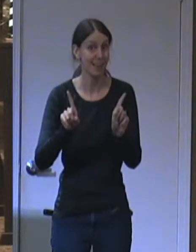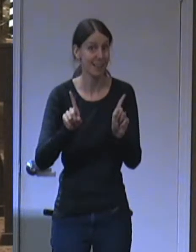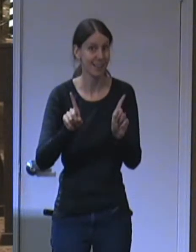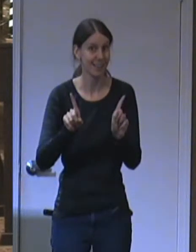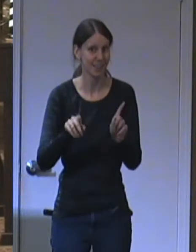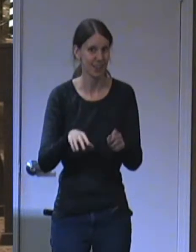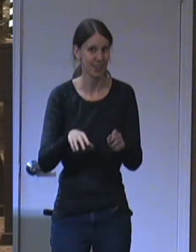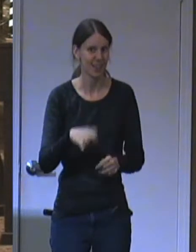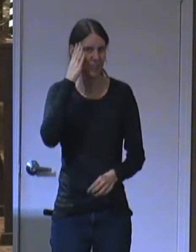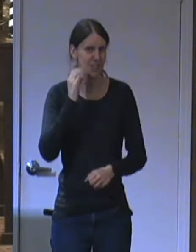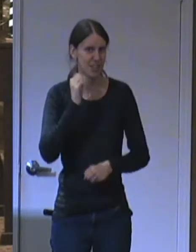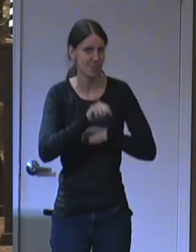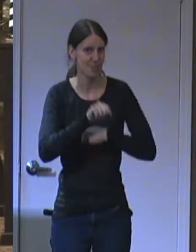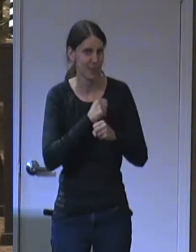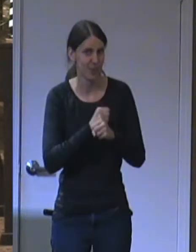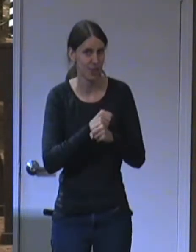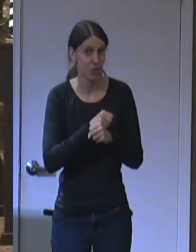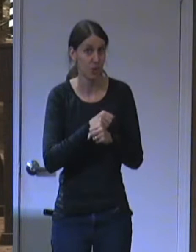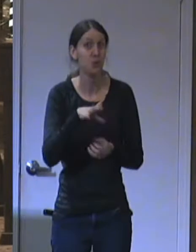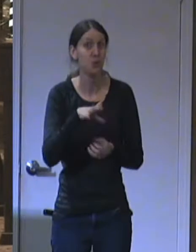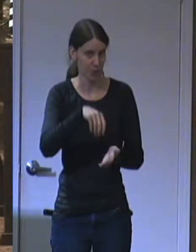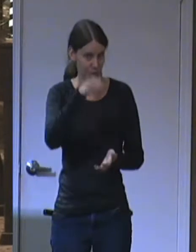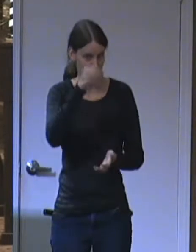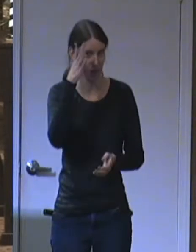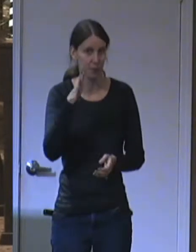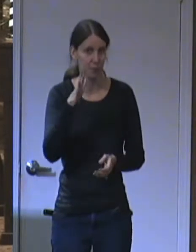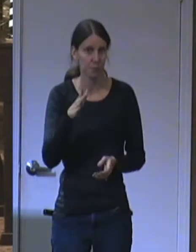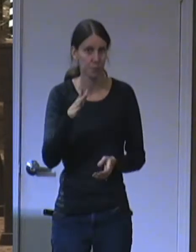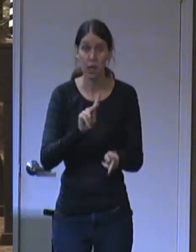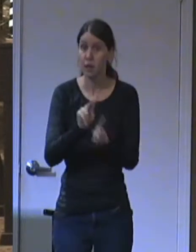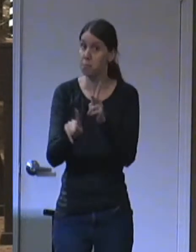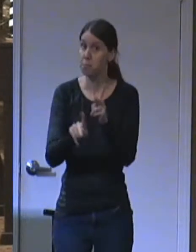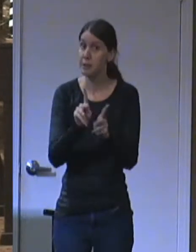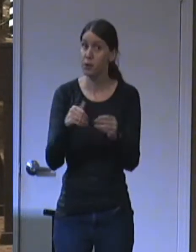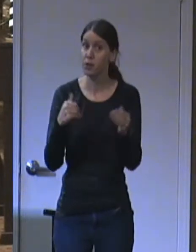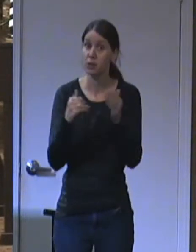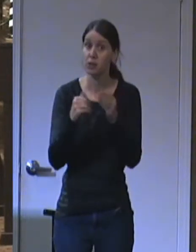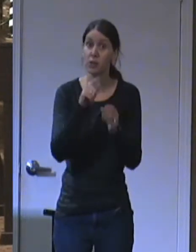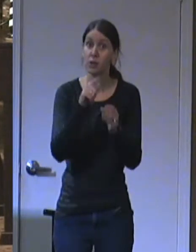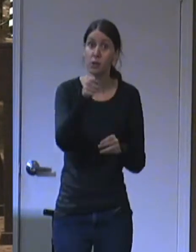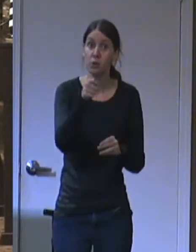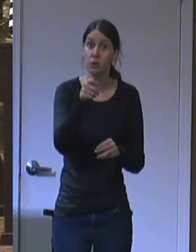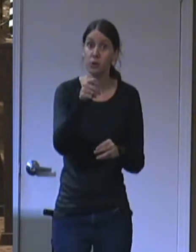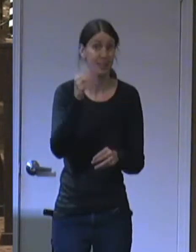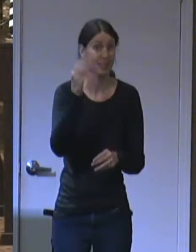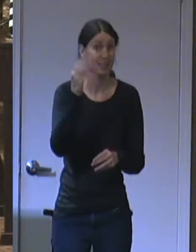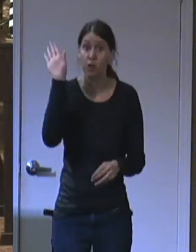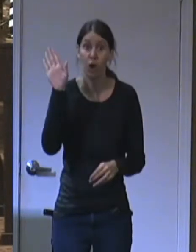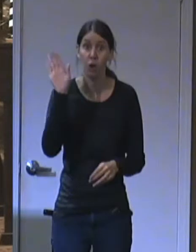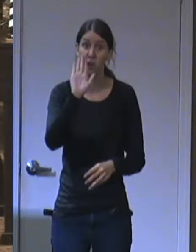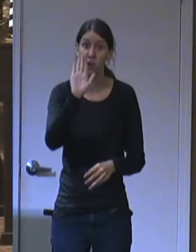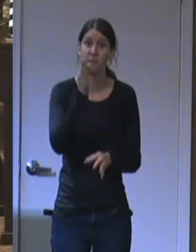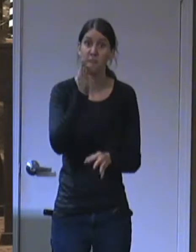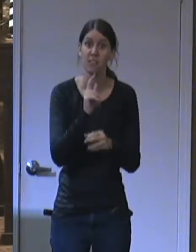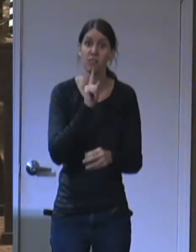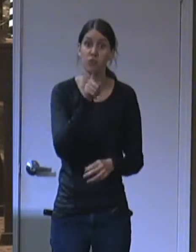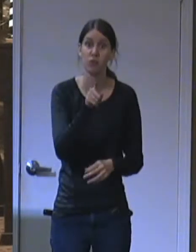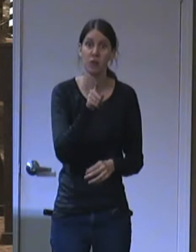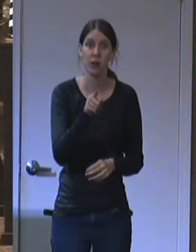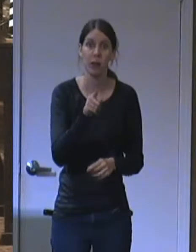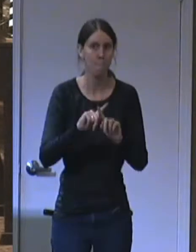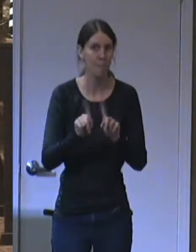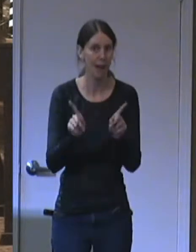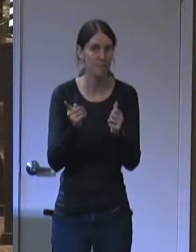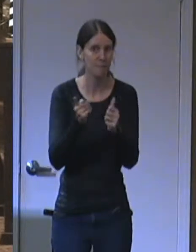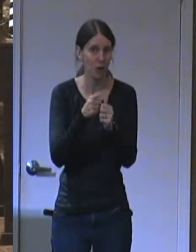difficulty. And for certain, the people around you won't know your faith is real until you face those